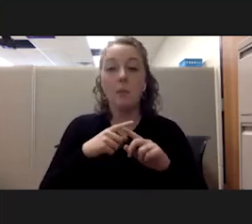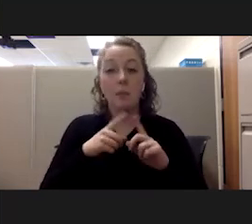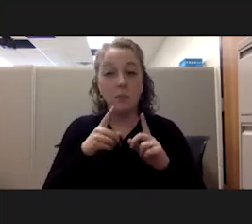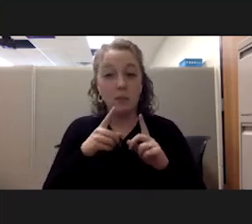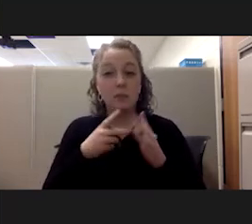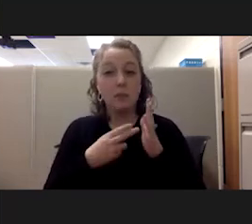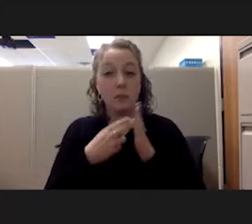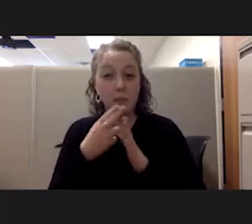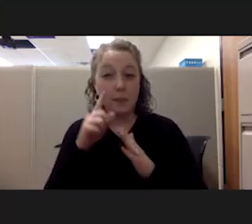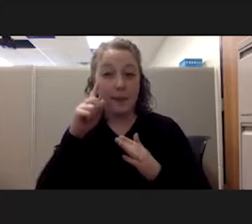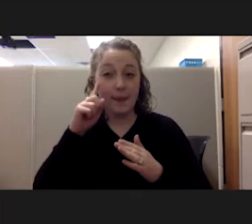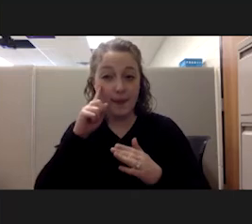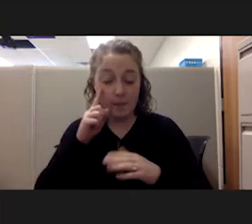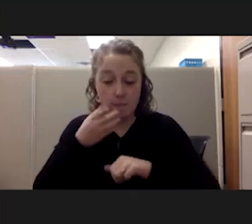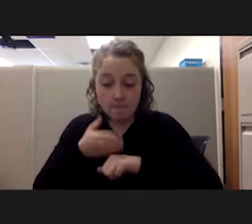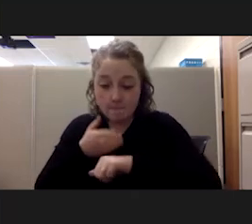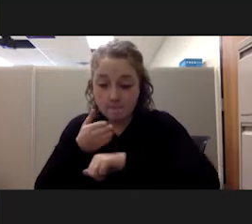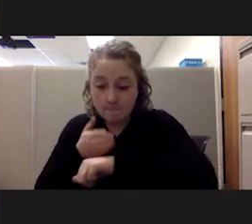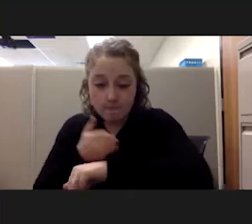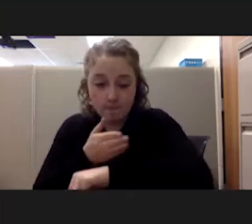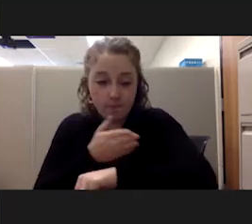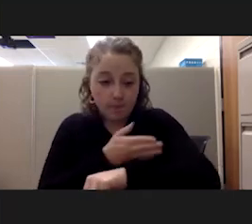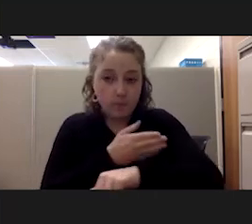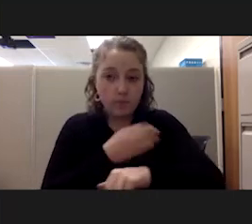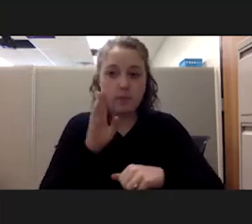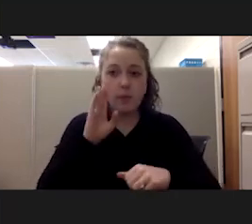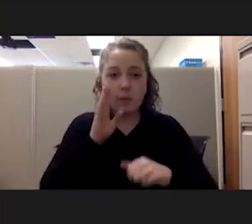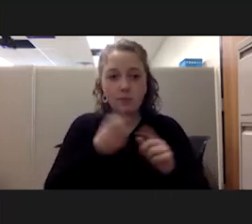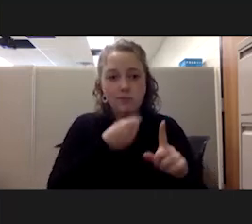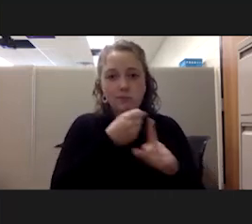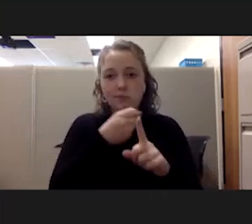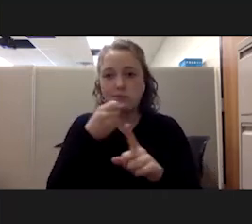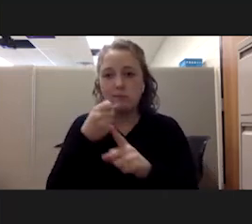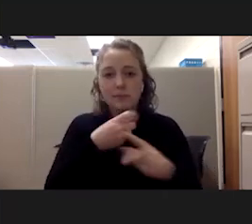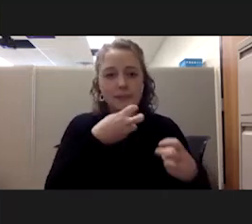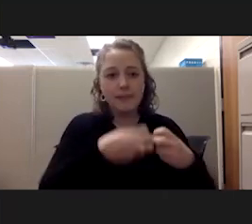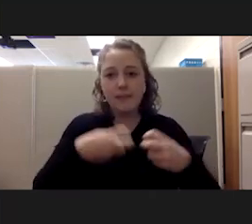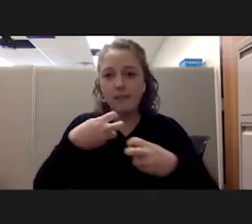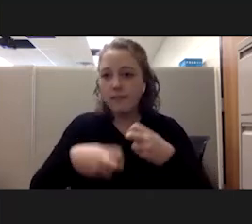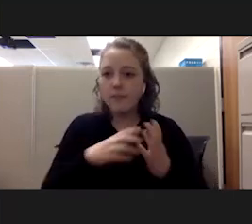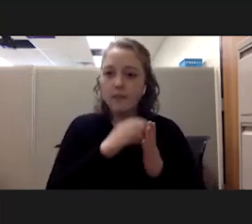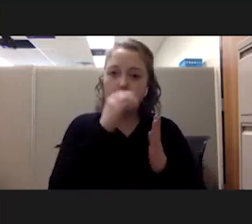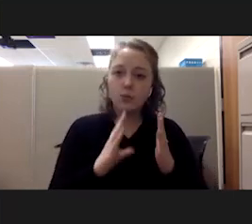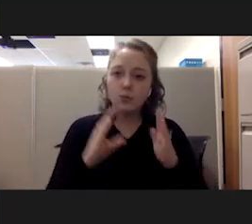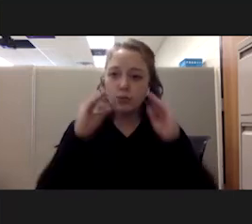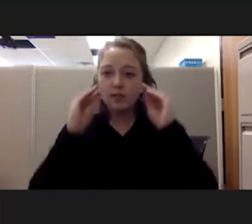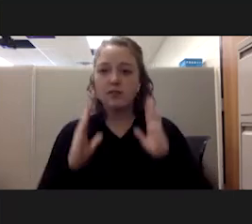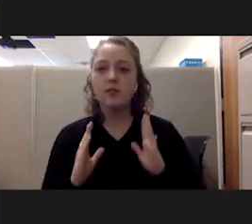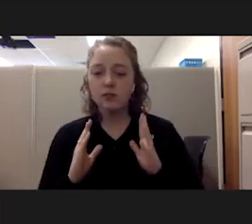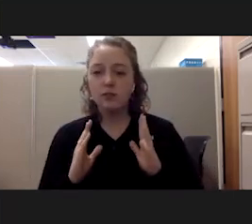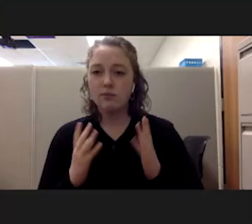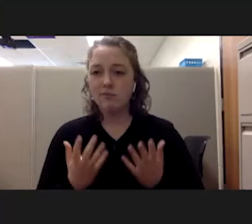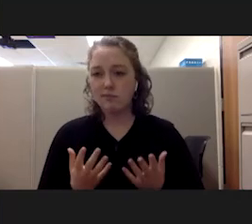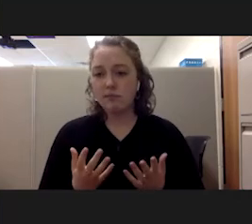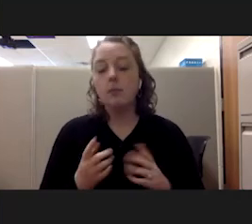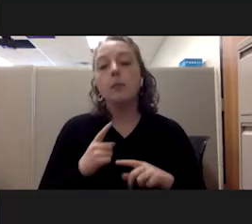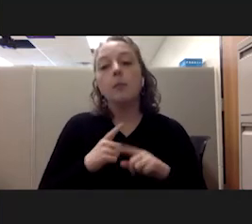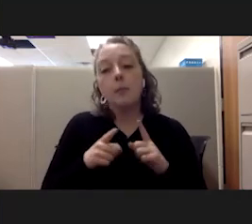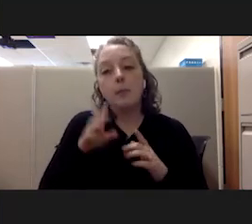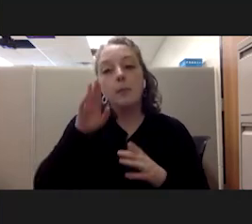be more difficult on the students, on the teachers, and on what we really want in the end. So I know it all depends on money